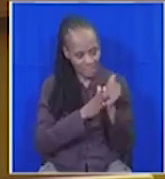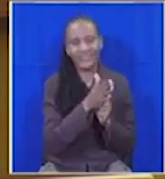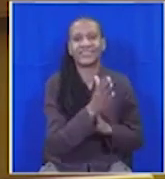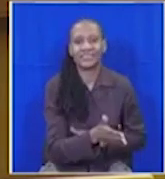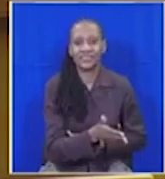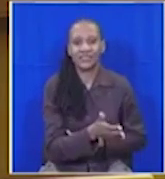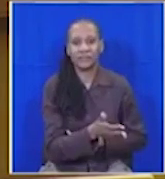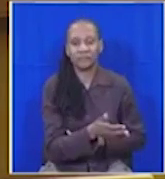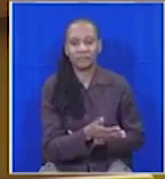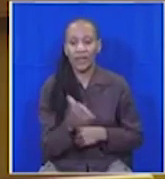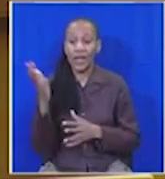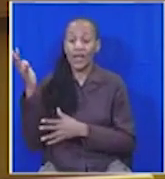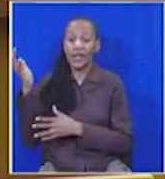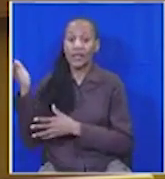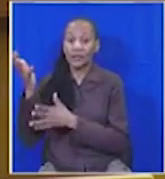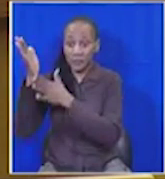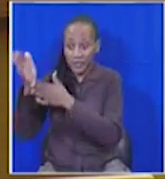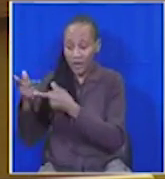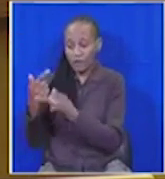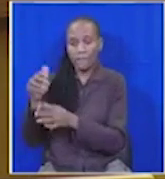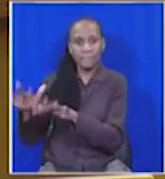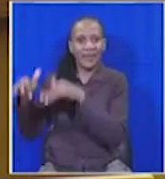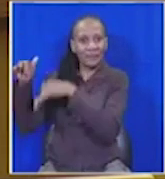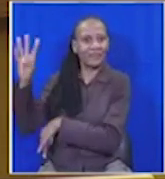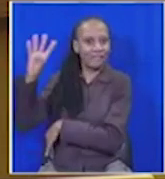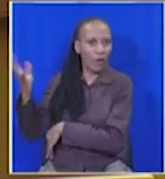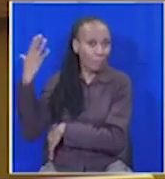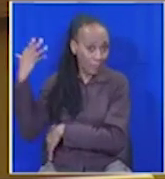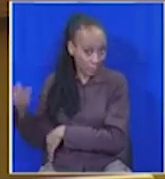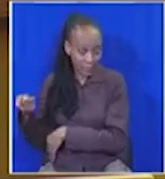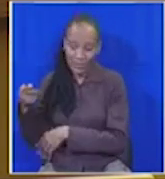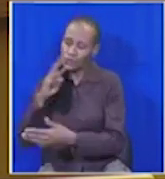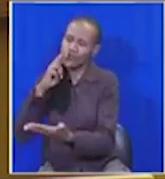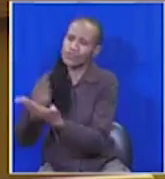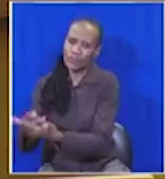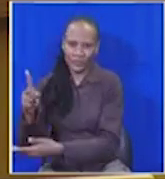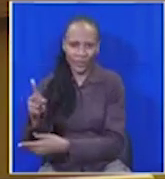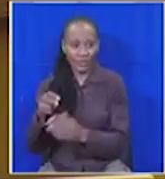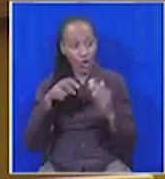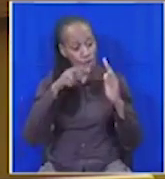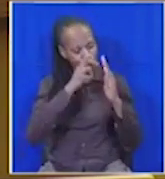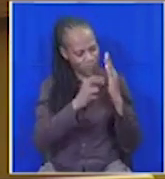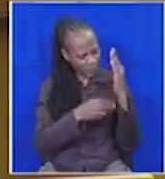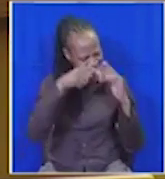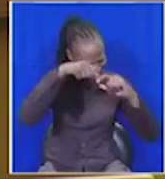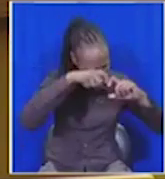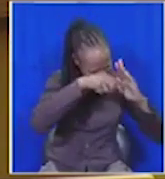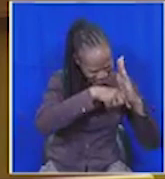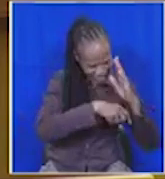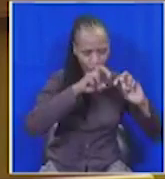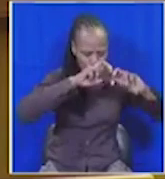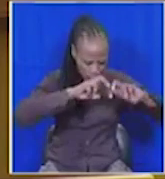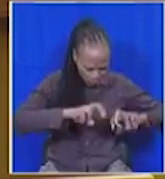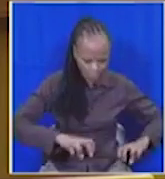Speaker of the Fourth Parliament then recommended that we should go through the rules extensively. And I think it's just very important,